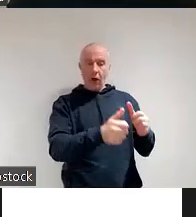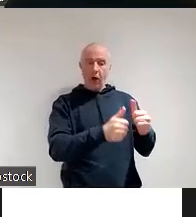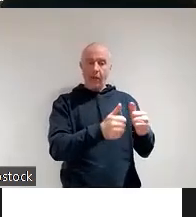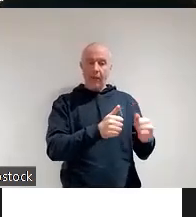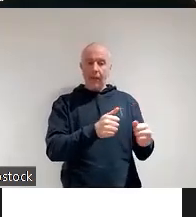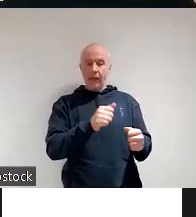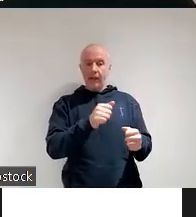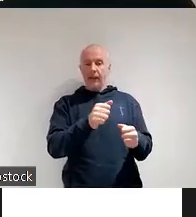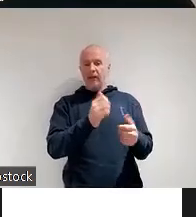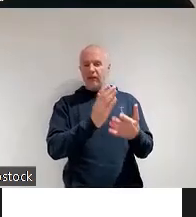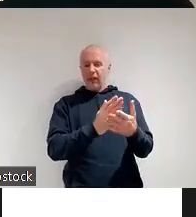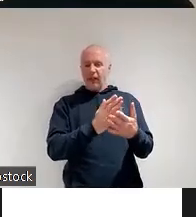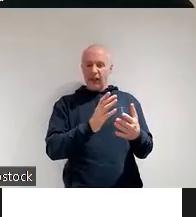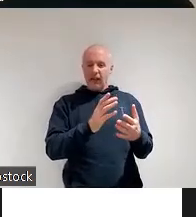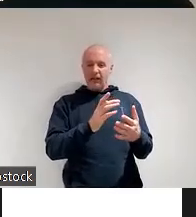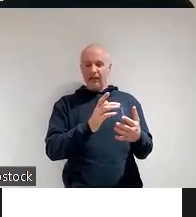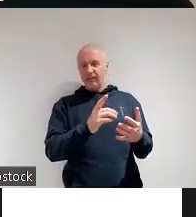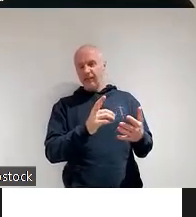relatively small